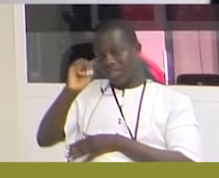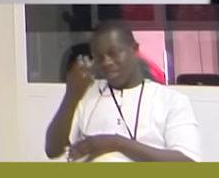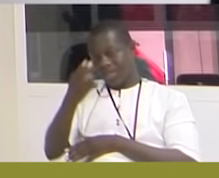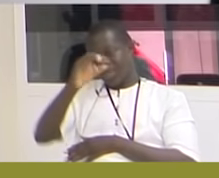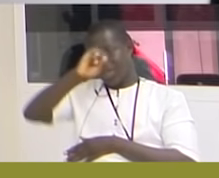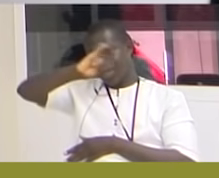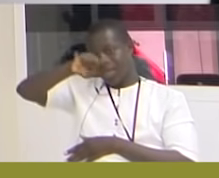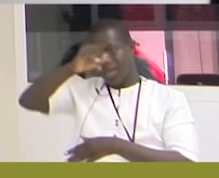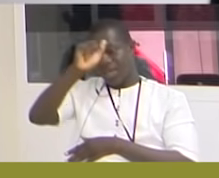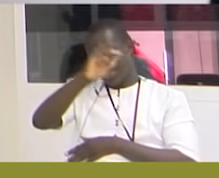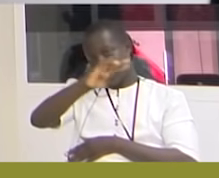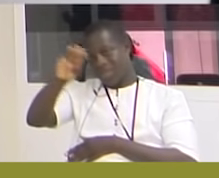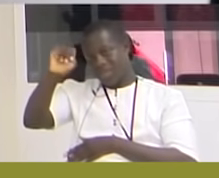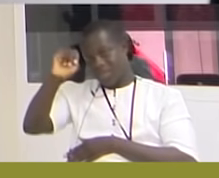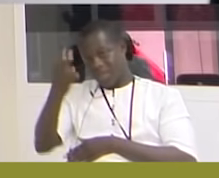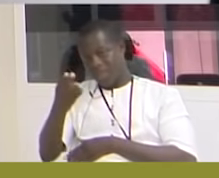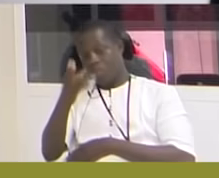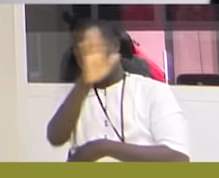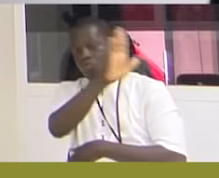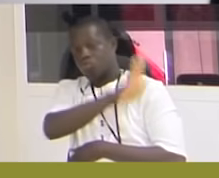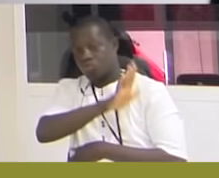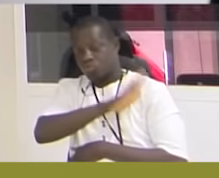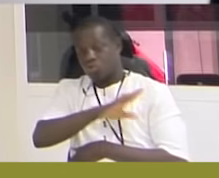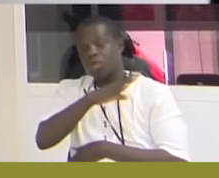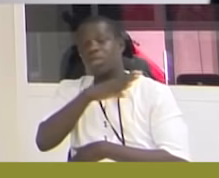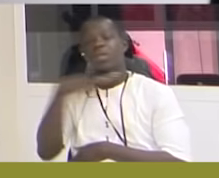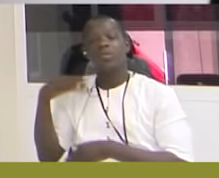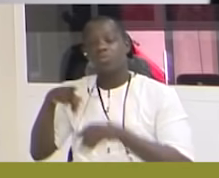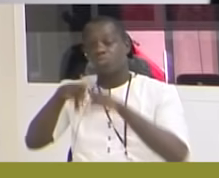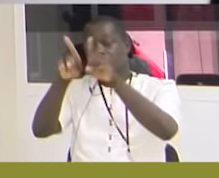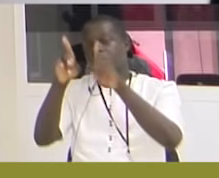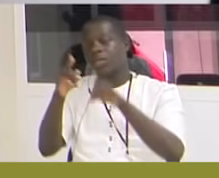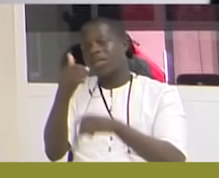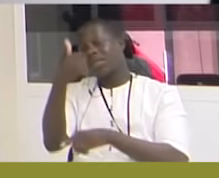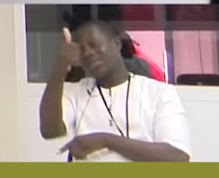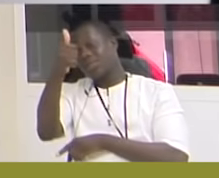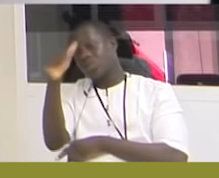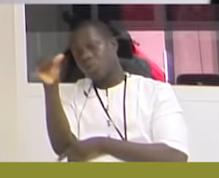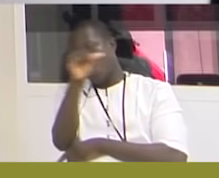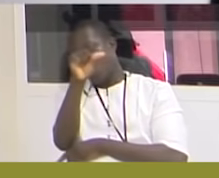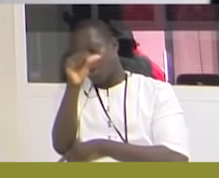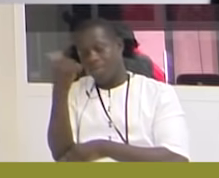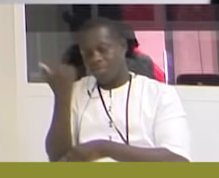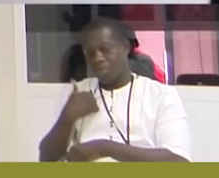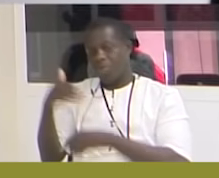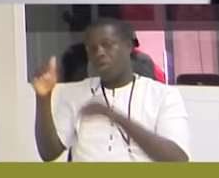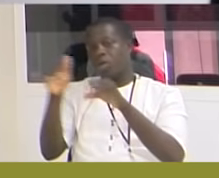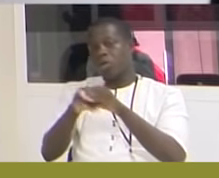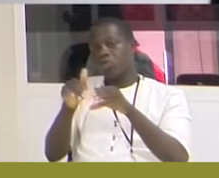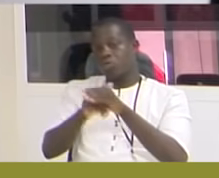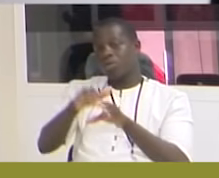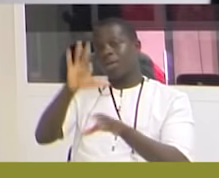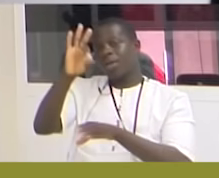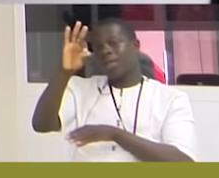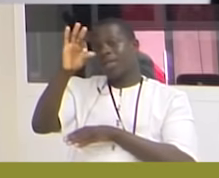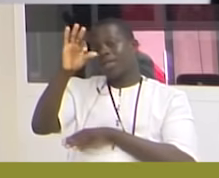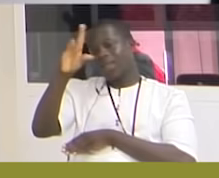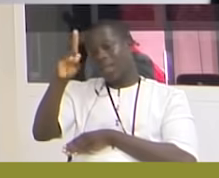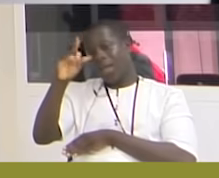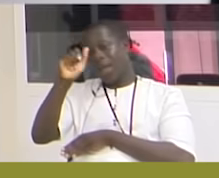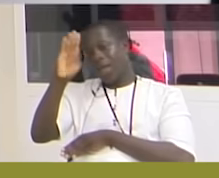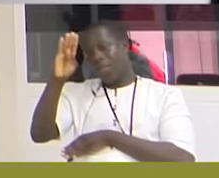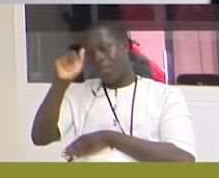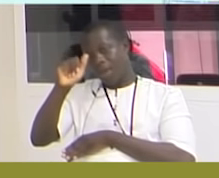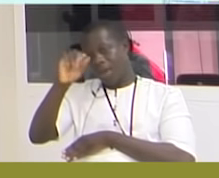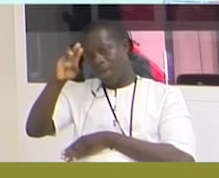Masire Jame. Was also killed with 6 other people, including Daba Marena, Manla Fikor, Ibulo, and others.